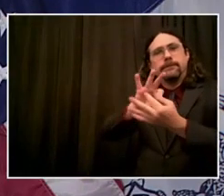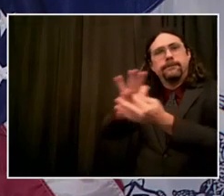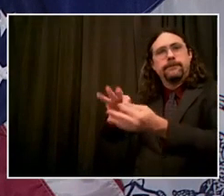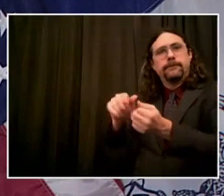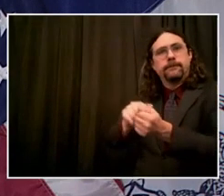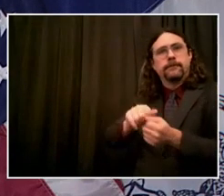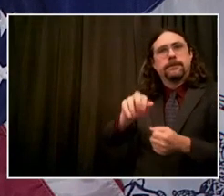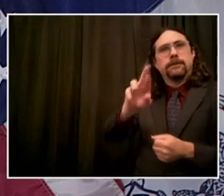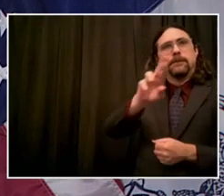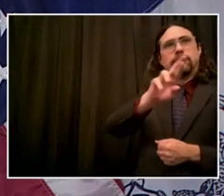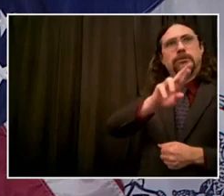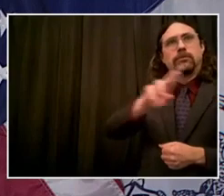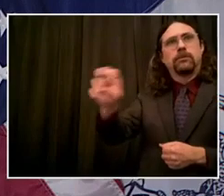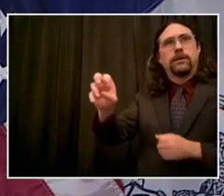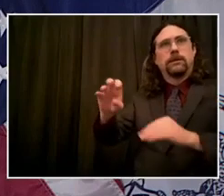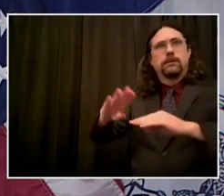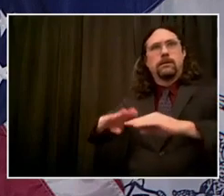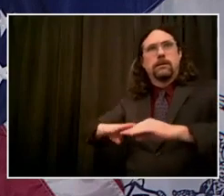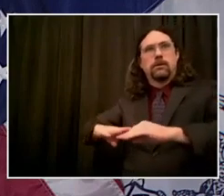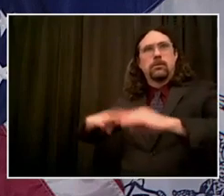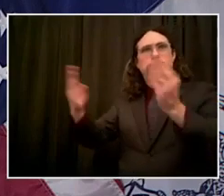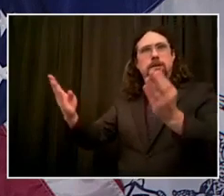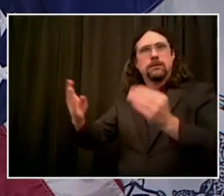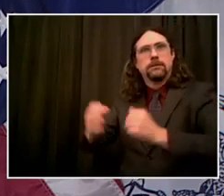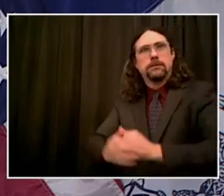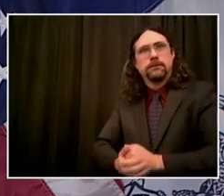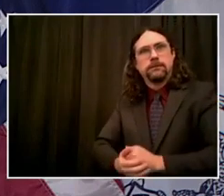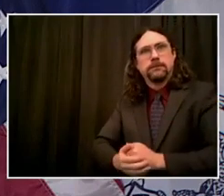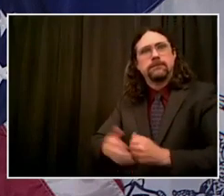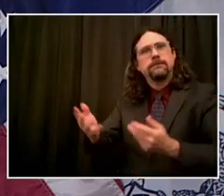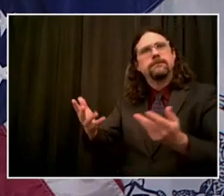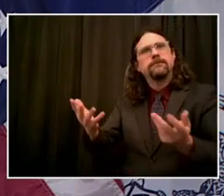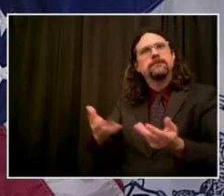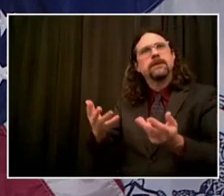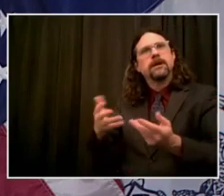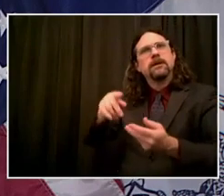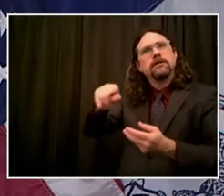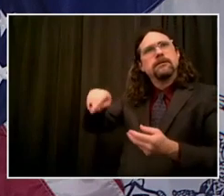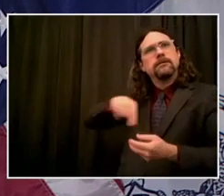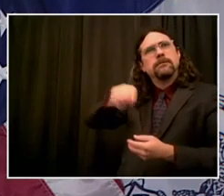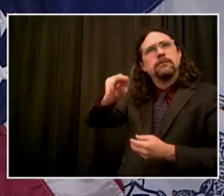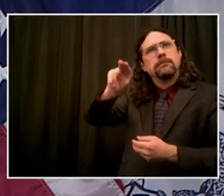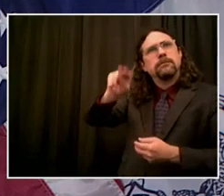and policies on cleaning, deep cleaning in these offices, so as to provide